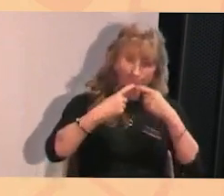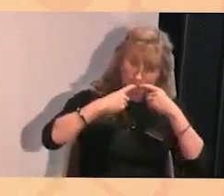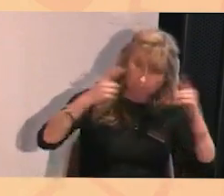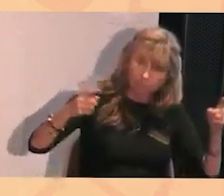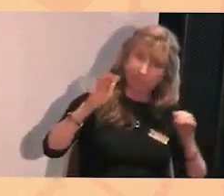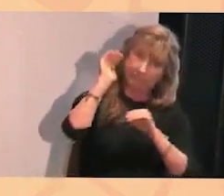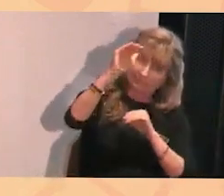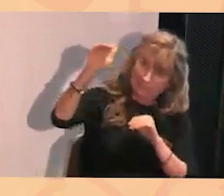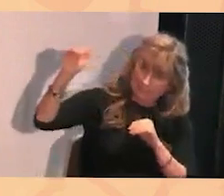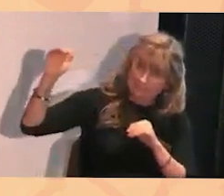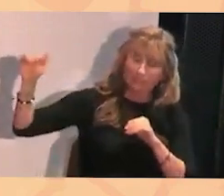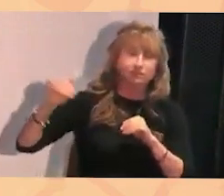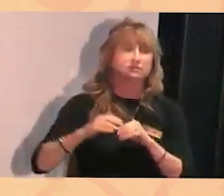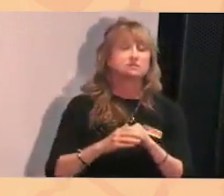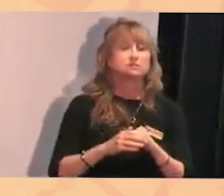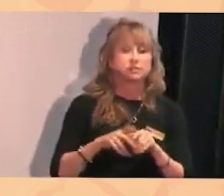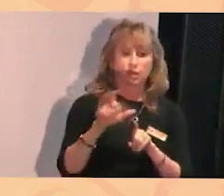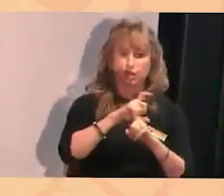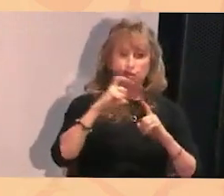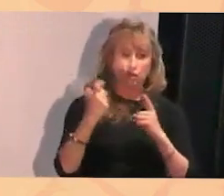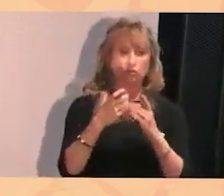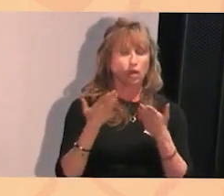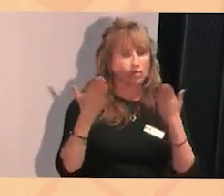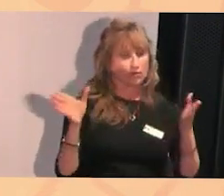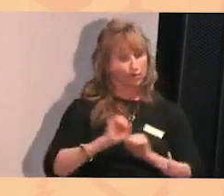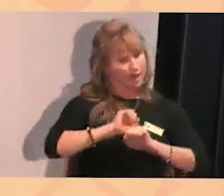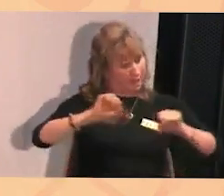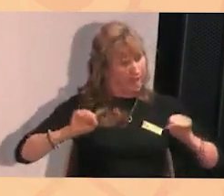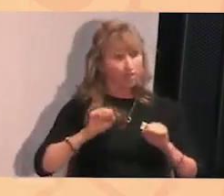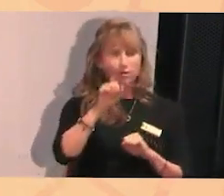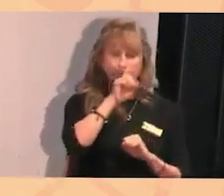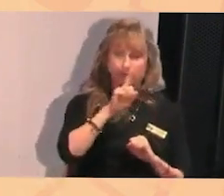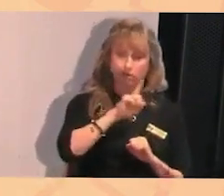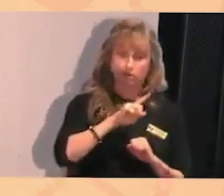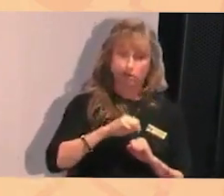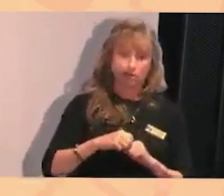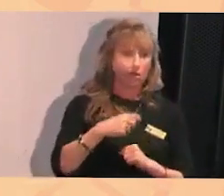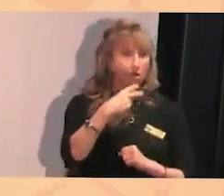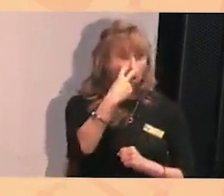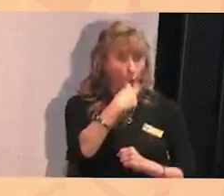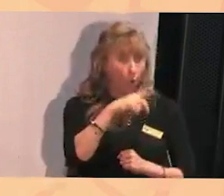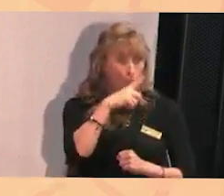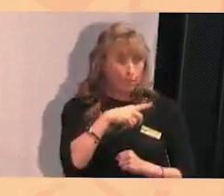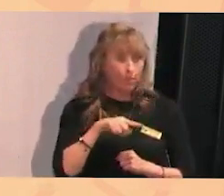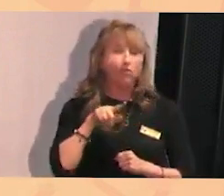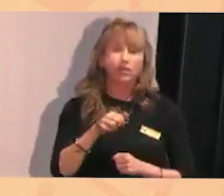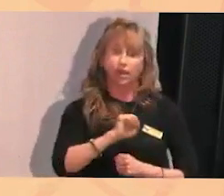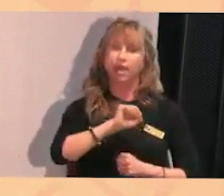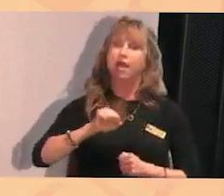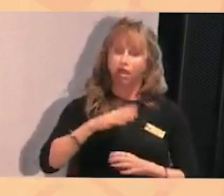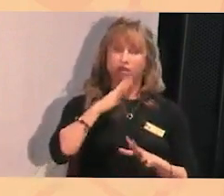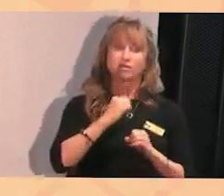cultural authority element that comes from our people. Old people are the government. We lean to them, we recognize